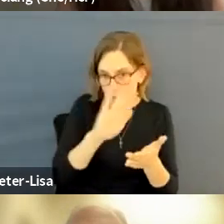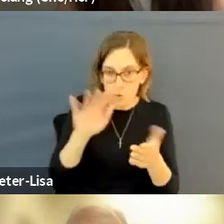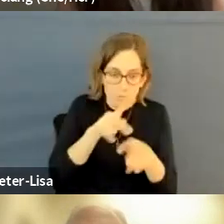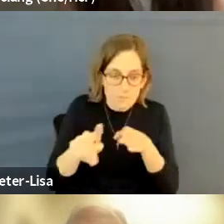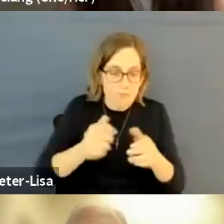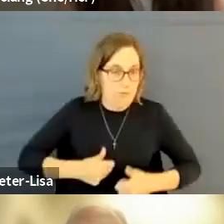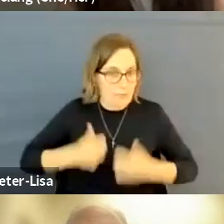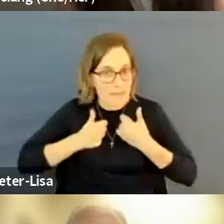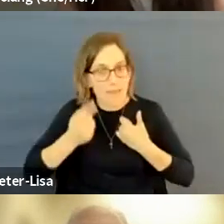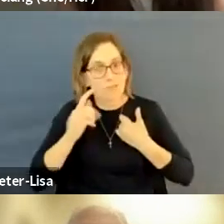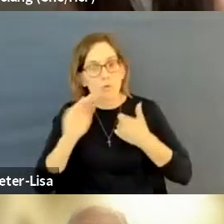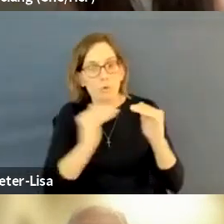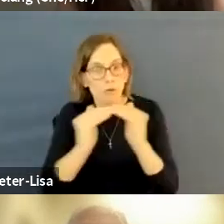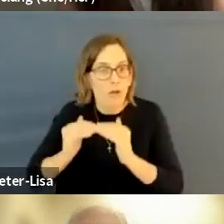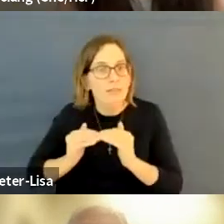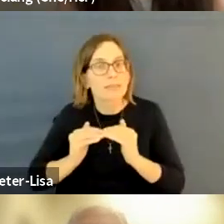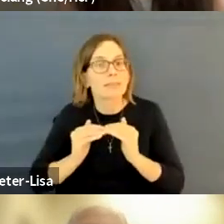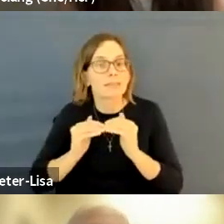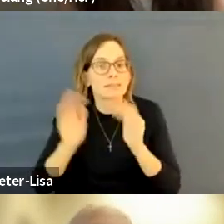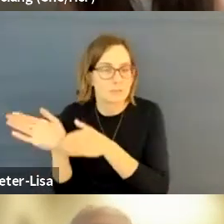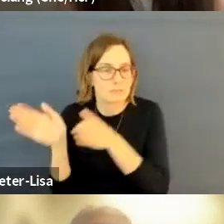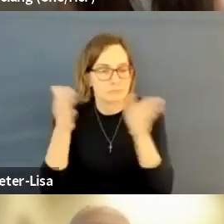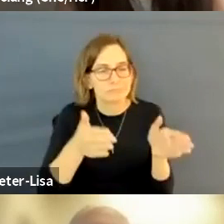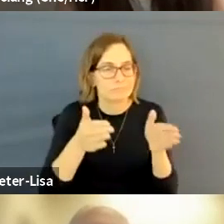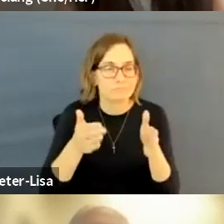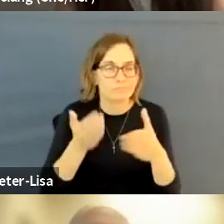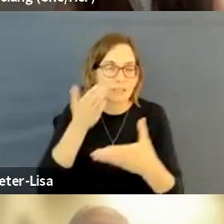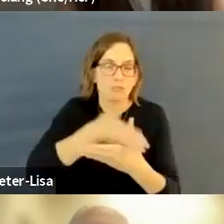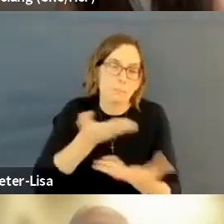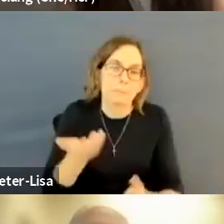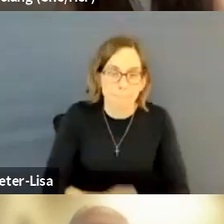to know this for your colleagues. And so that would have been a great place to interrupt.